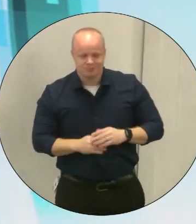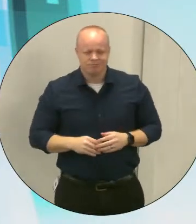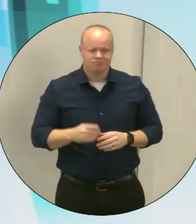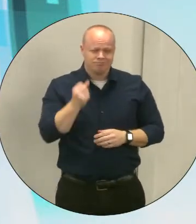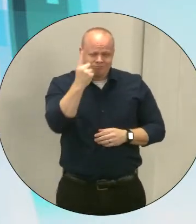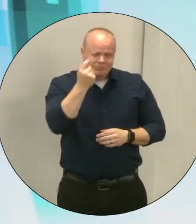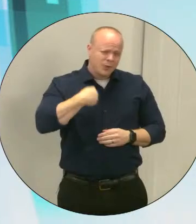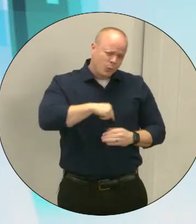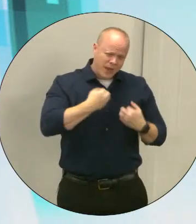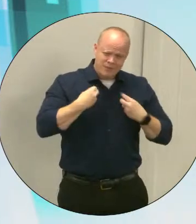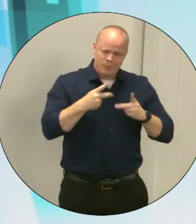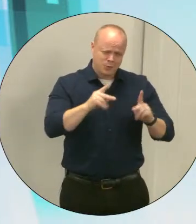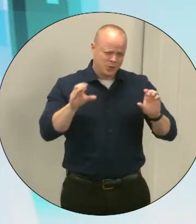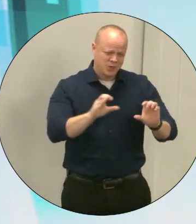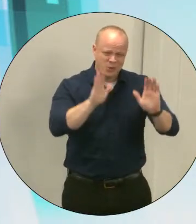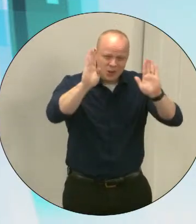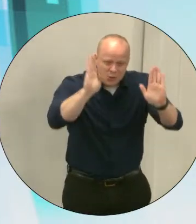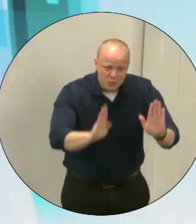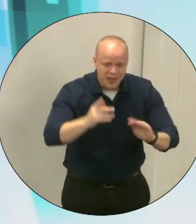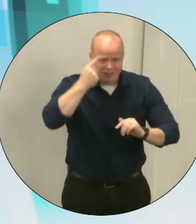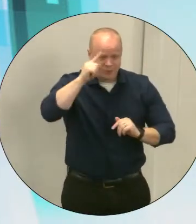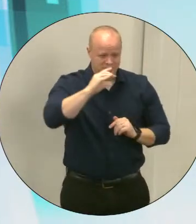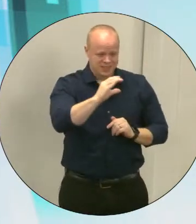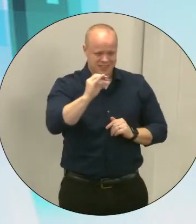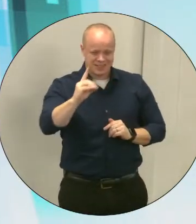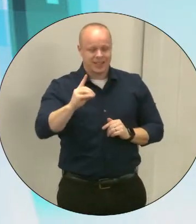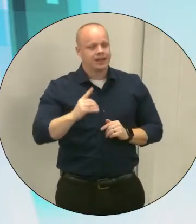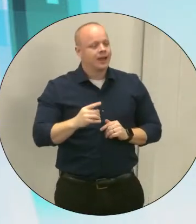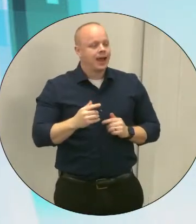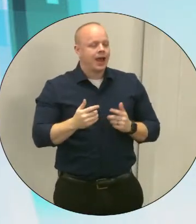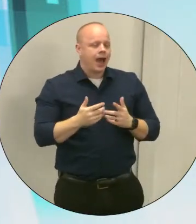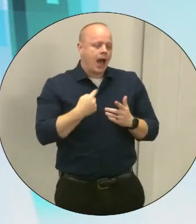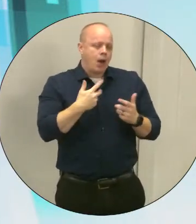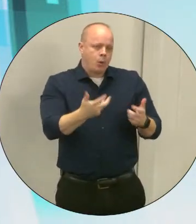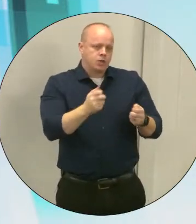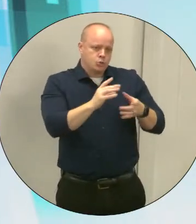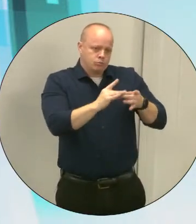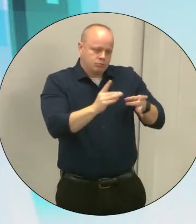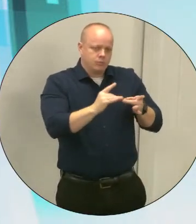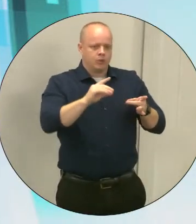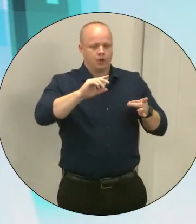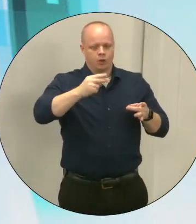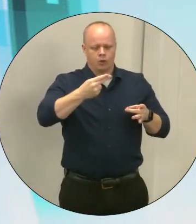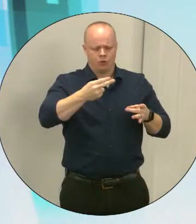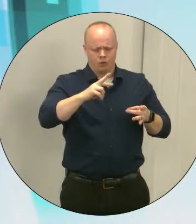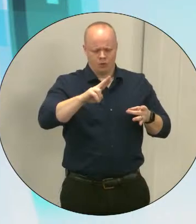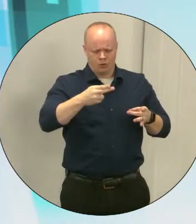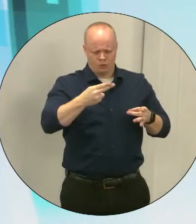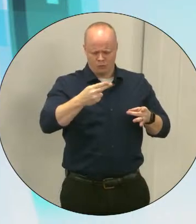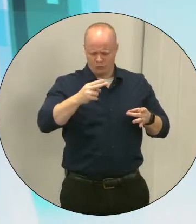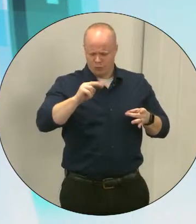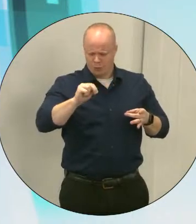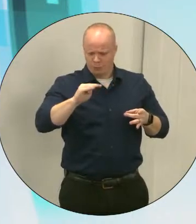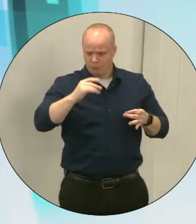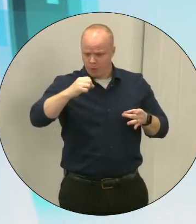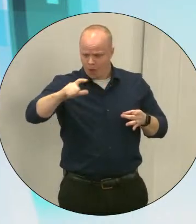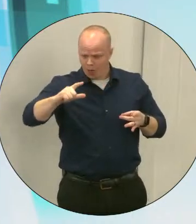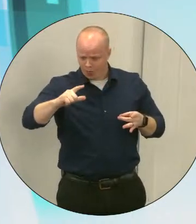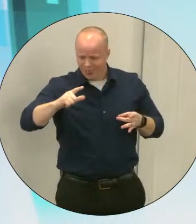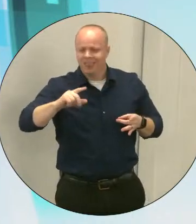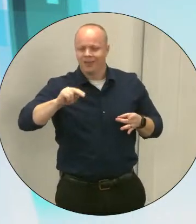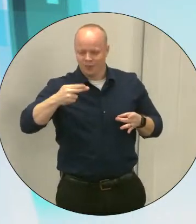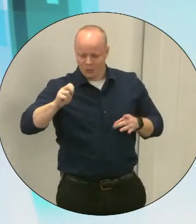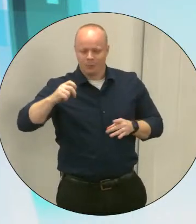for CCSD, and as much as I want to directly quote RuPaul Charles, if you know, you know, I will